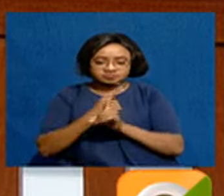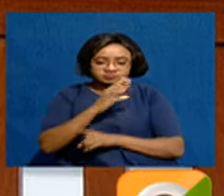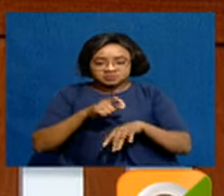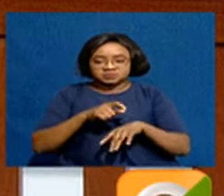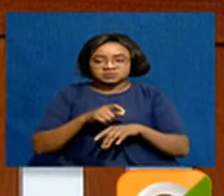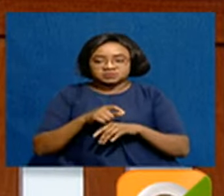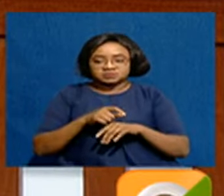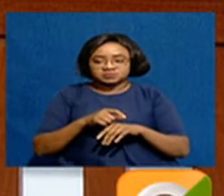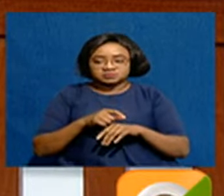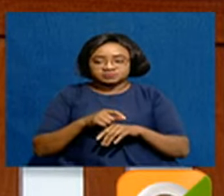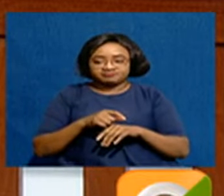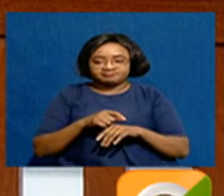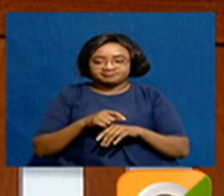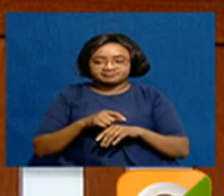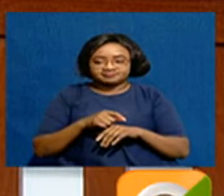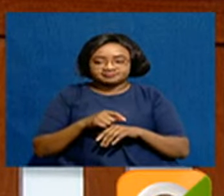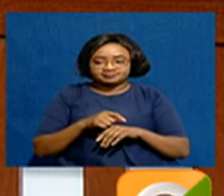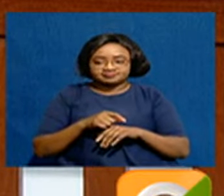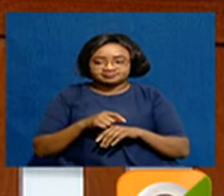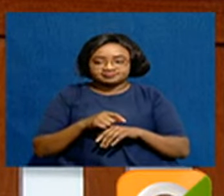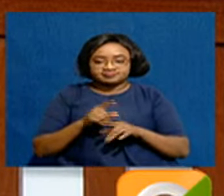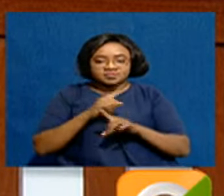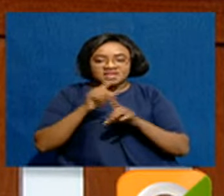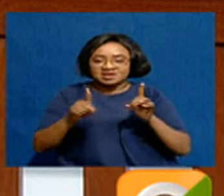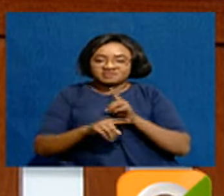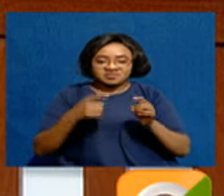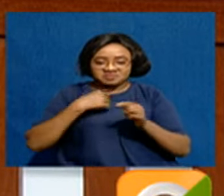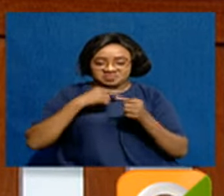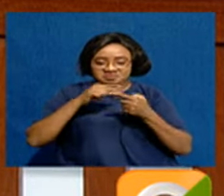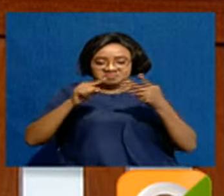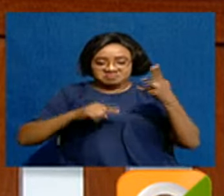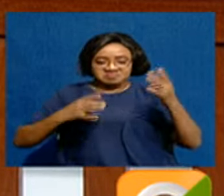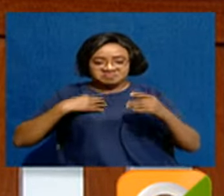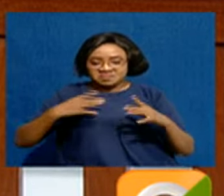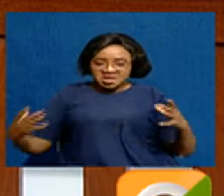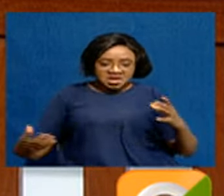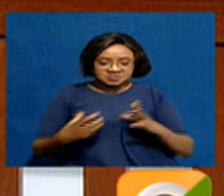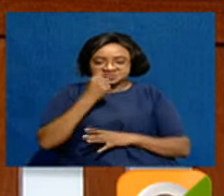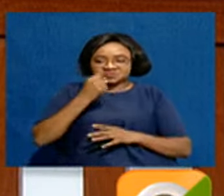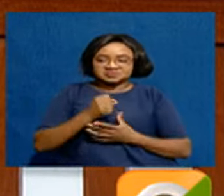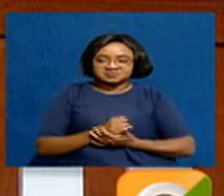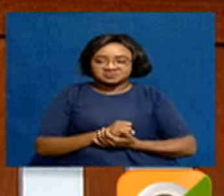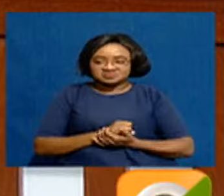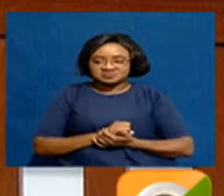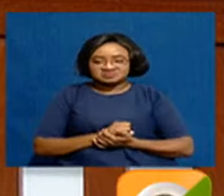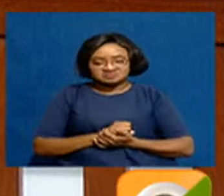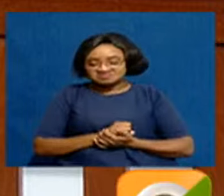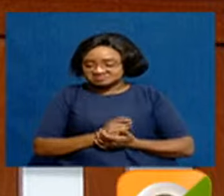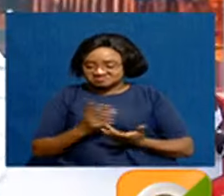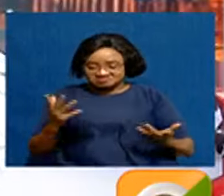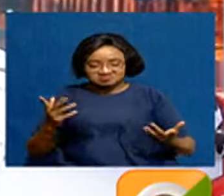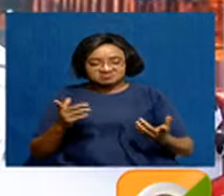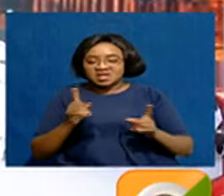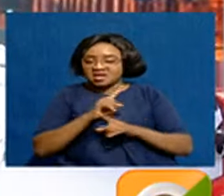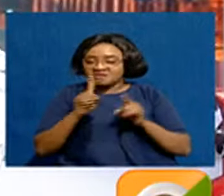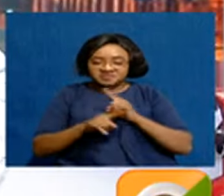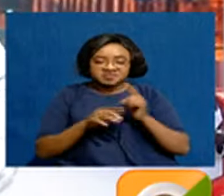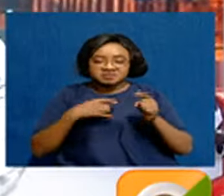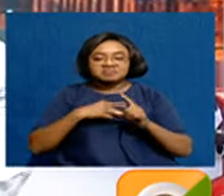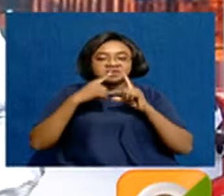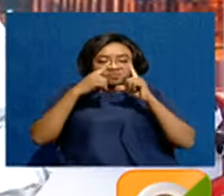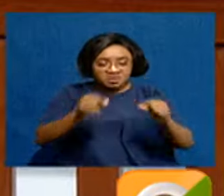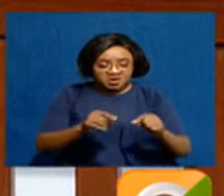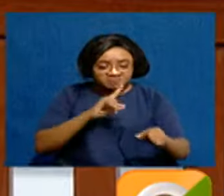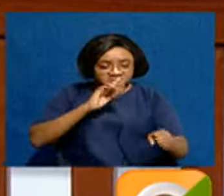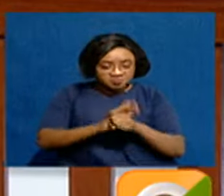few characters, please, everything you have hold me to on this bench came to pass. At least